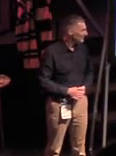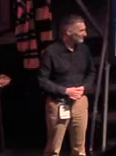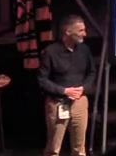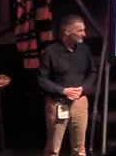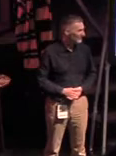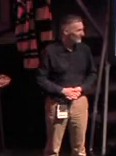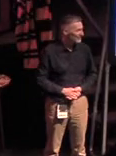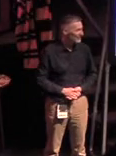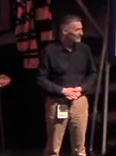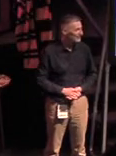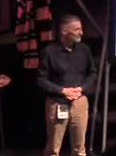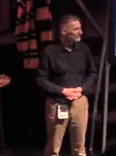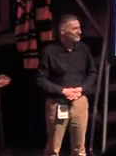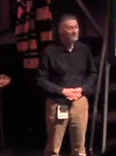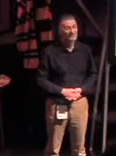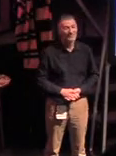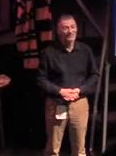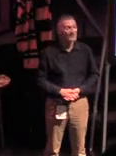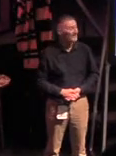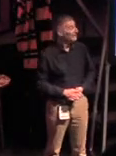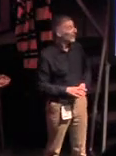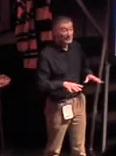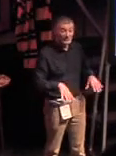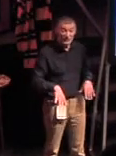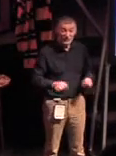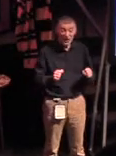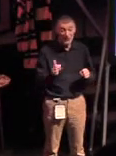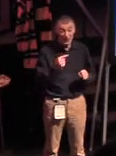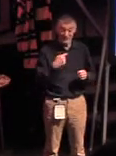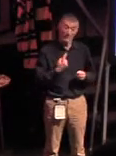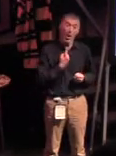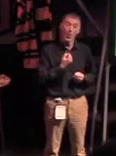Thank you. And I'm going to start with the thank yous.